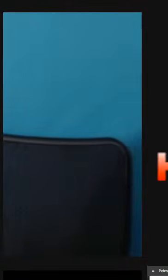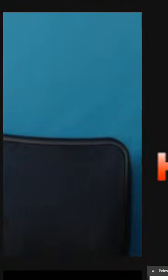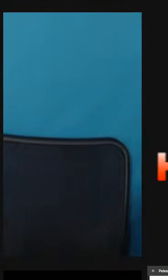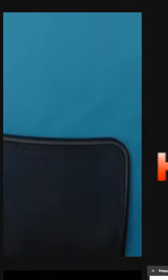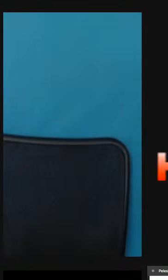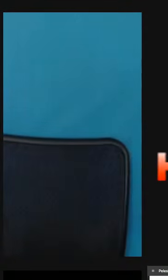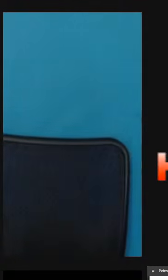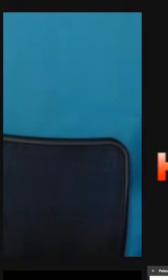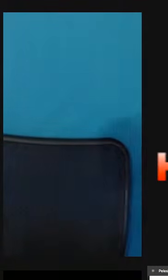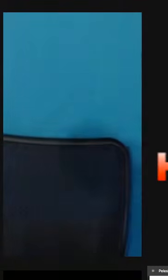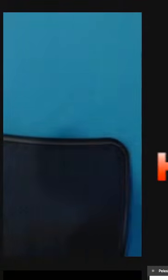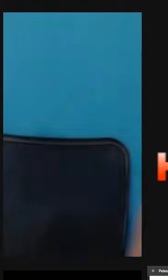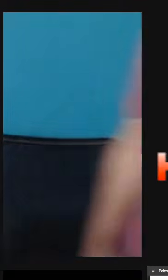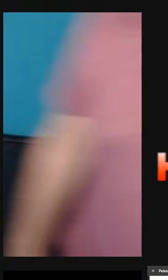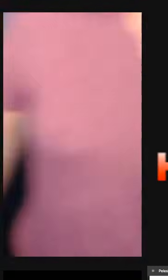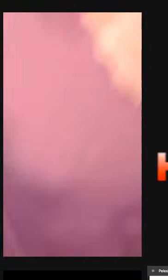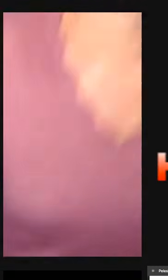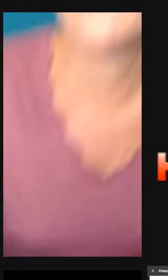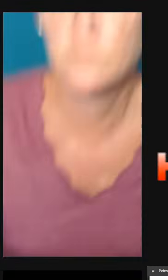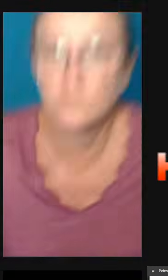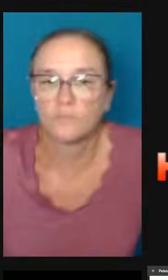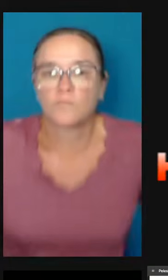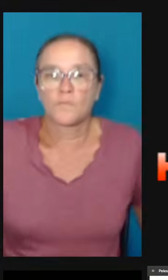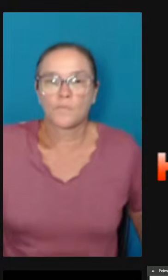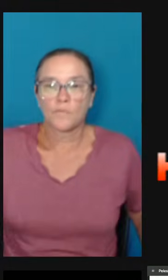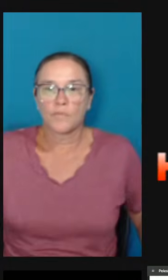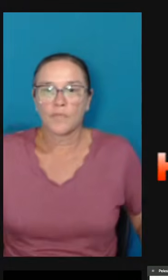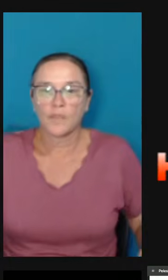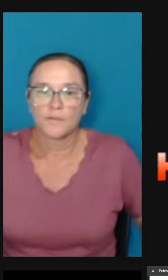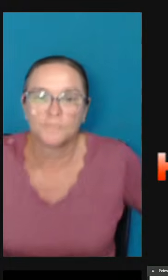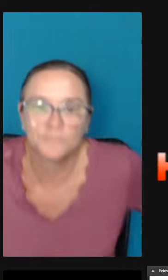Is it harmful if swallowed?